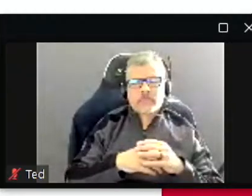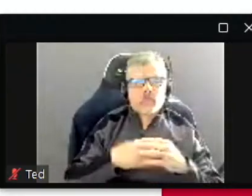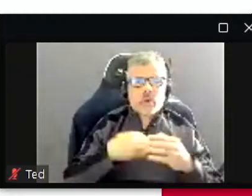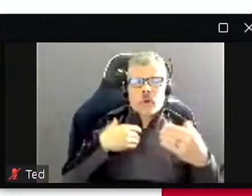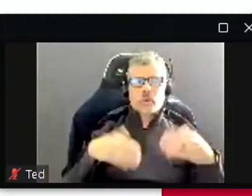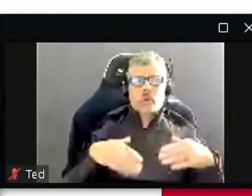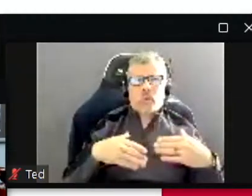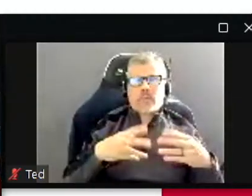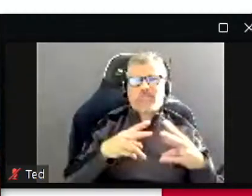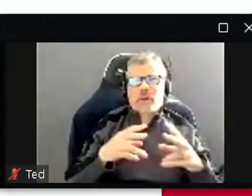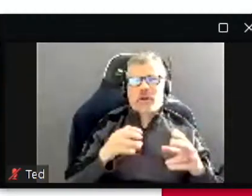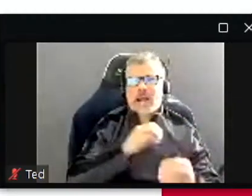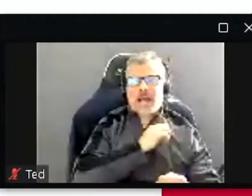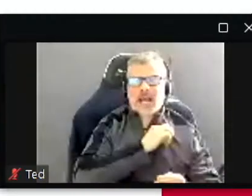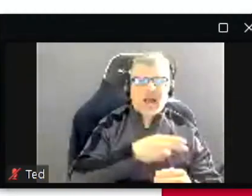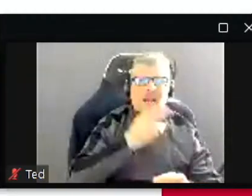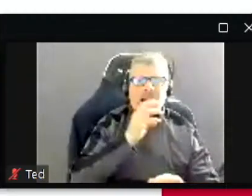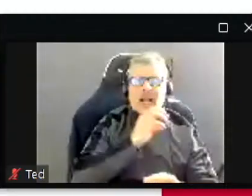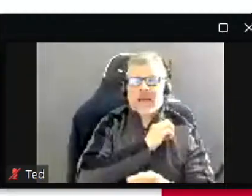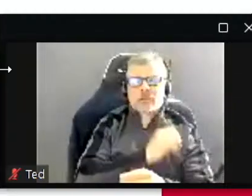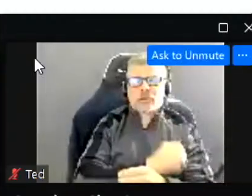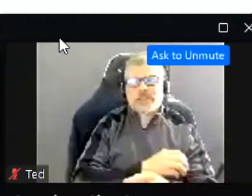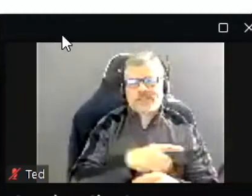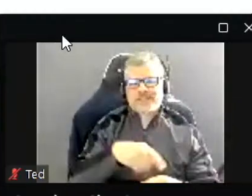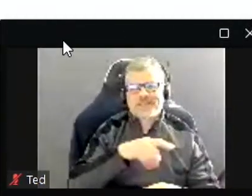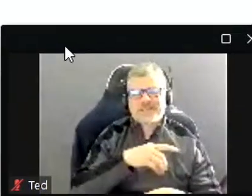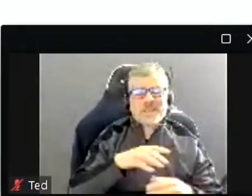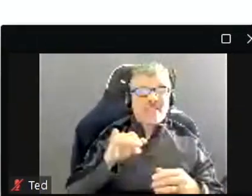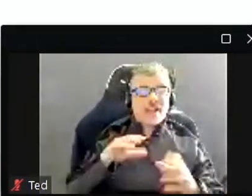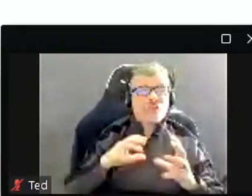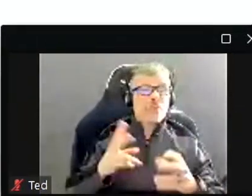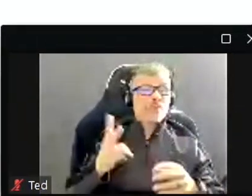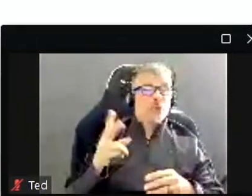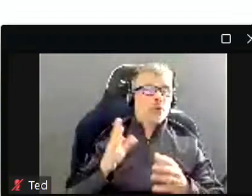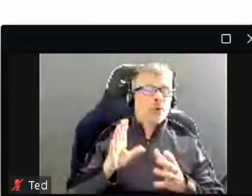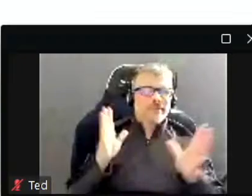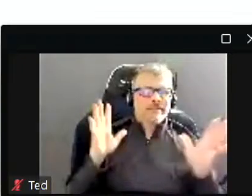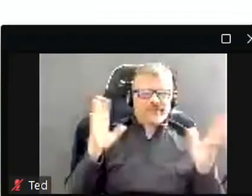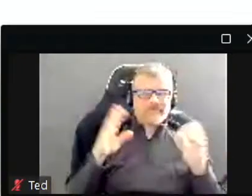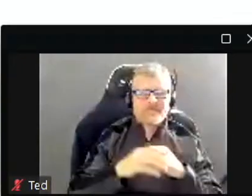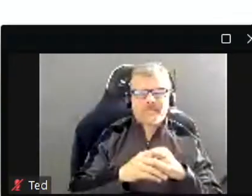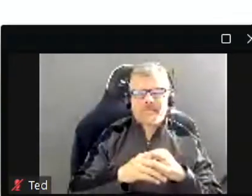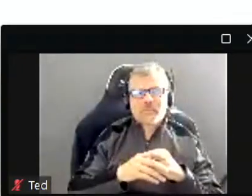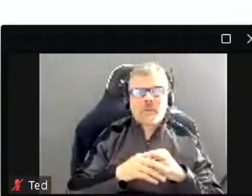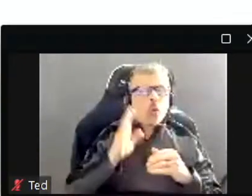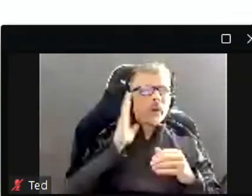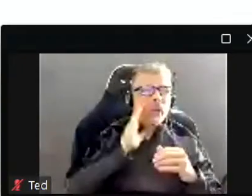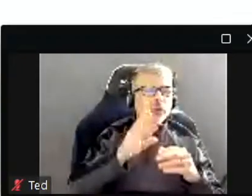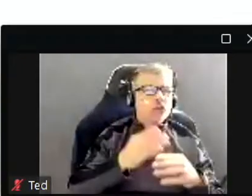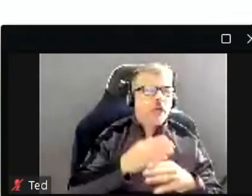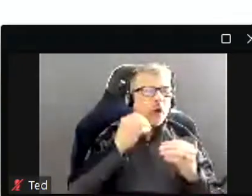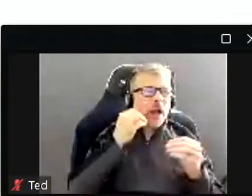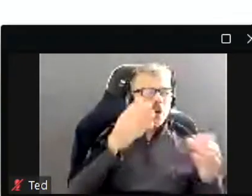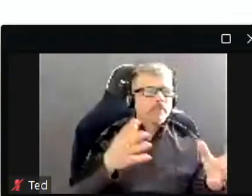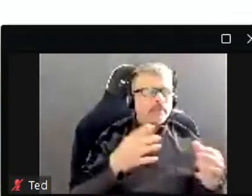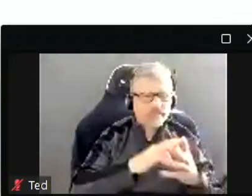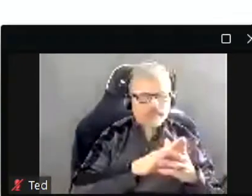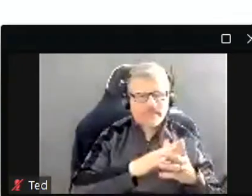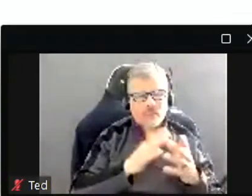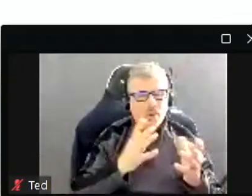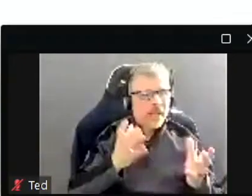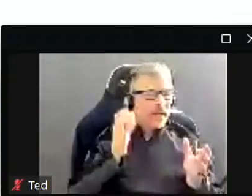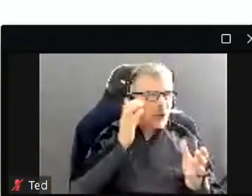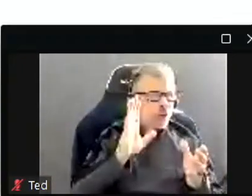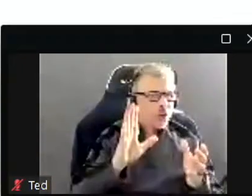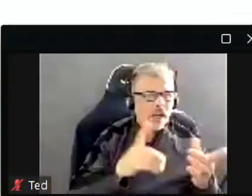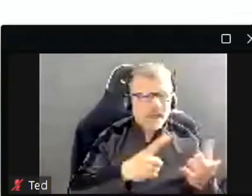energetic hats off to group 2, and we will share out. So I'd love to hear, and as you know, your conversations, we